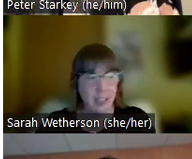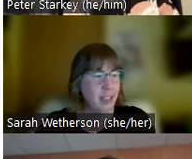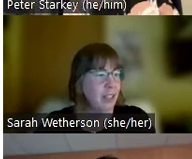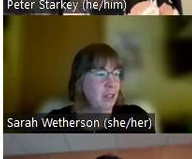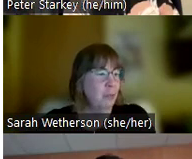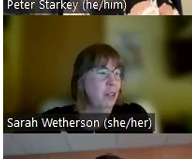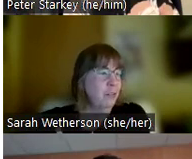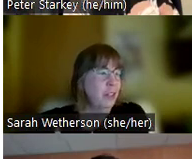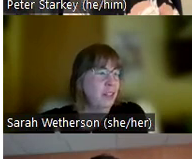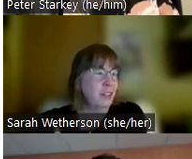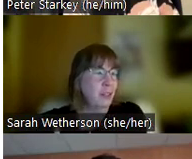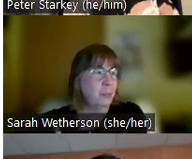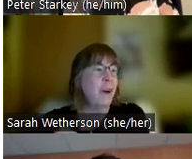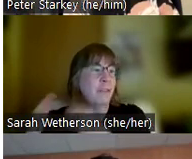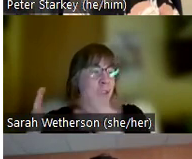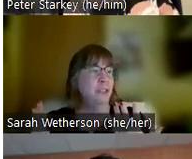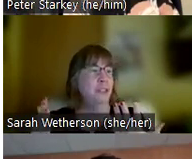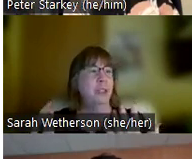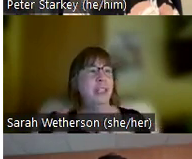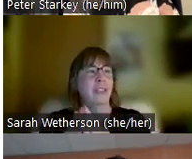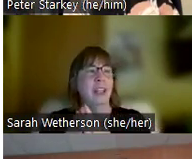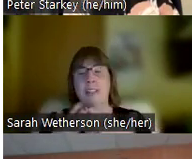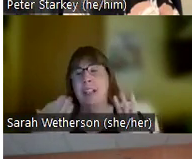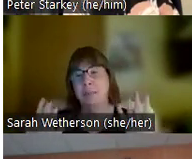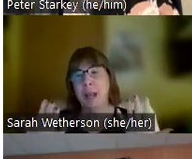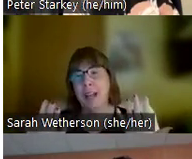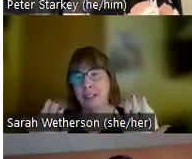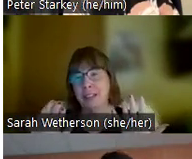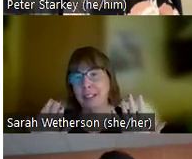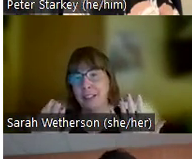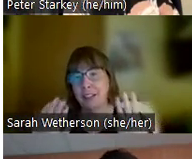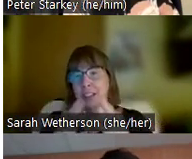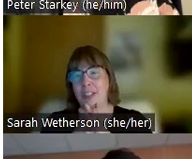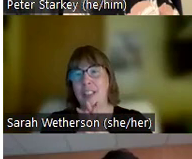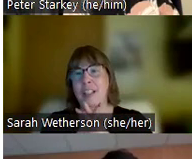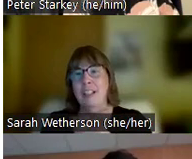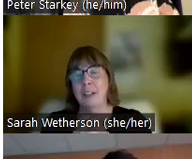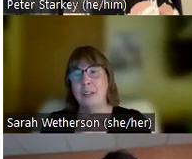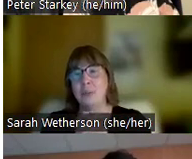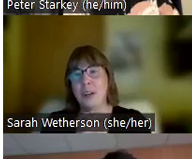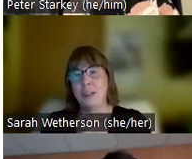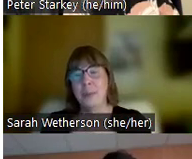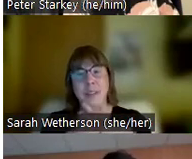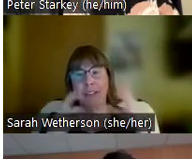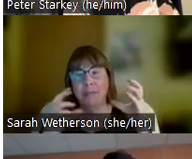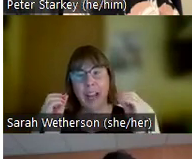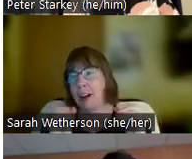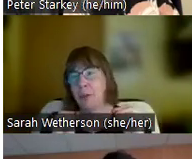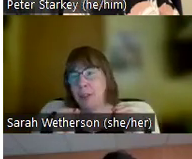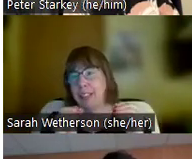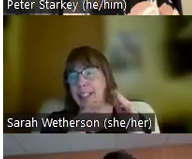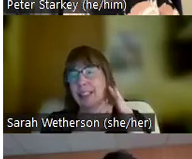I think... that's part of the issue is that in passing the legislation, they didn't want to put